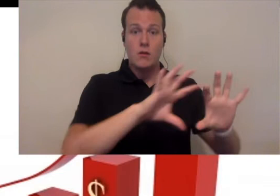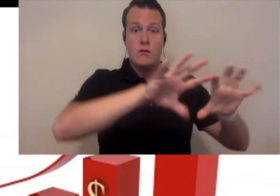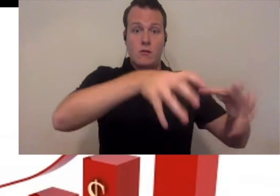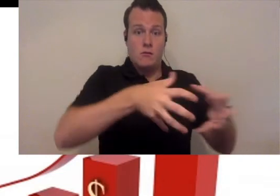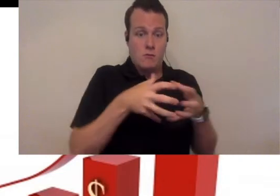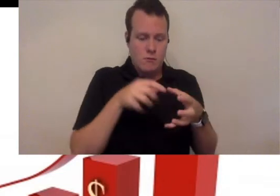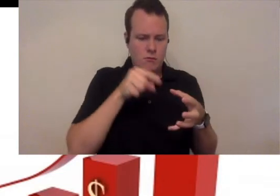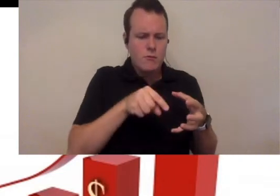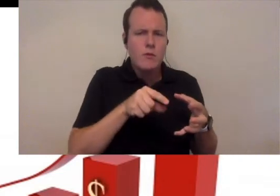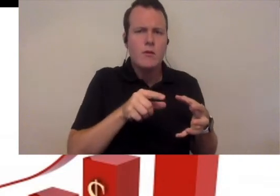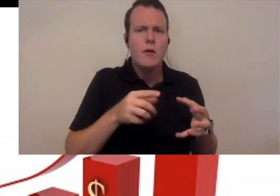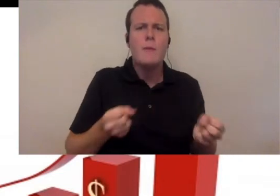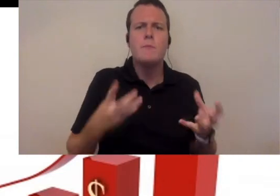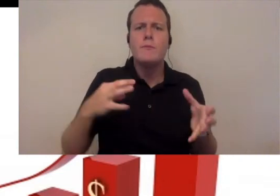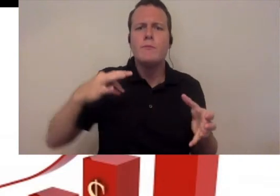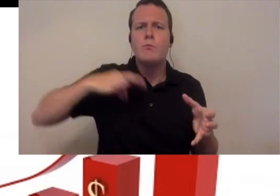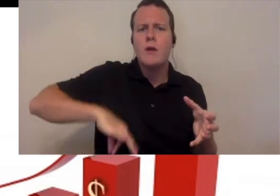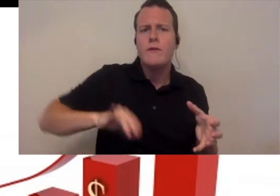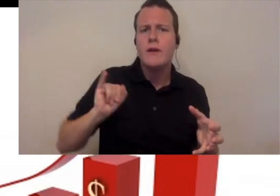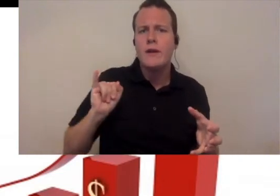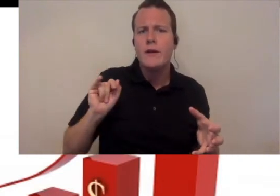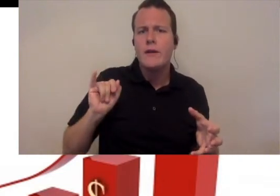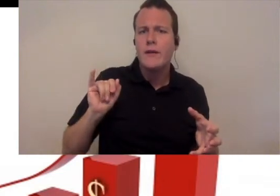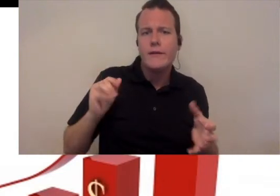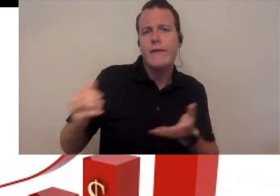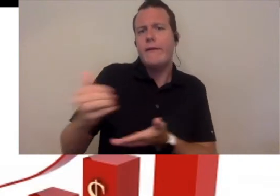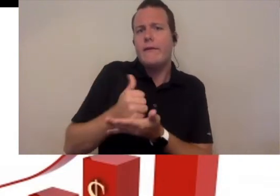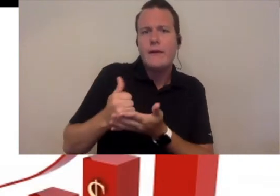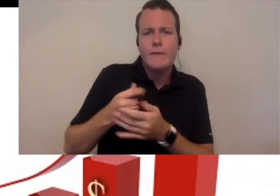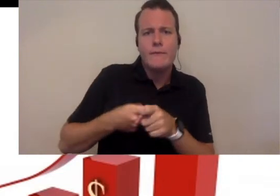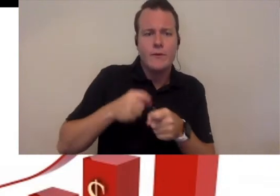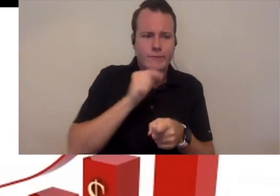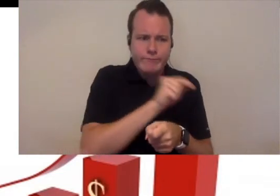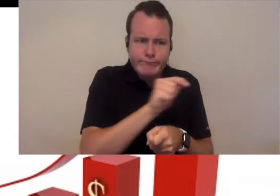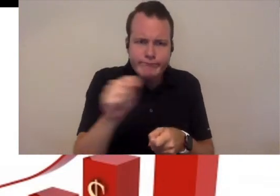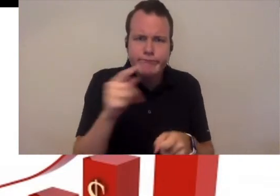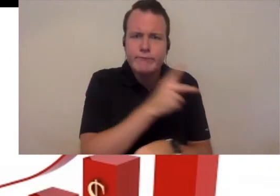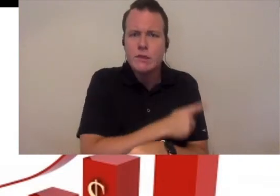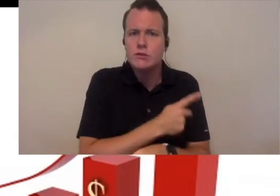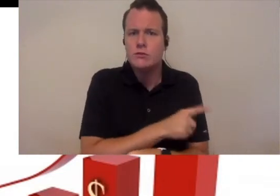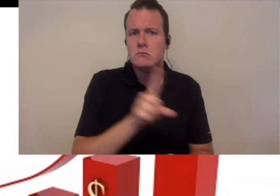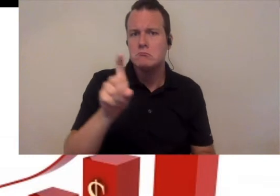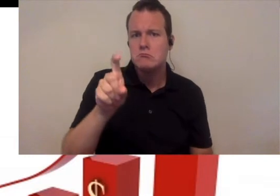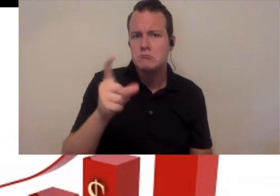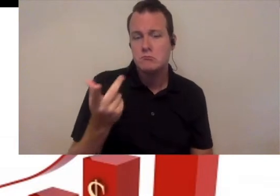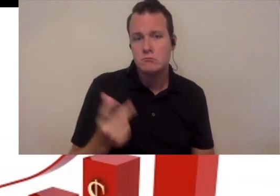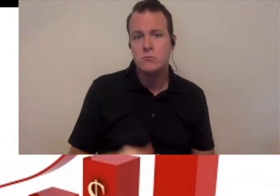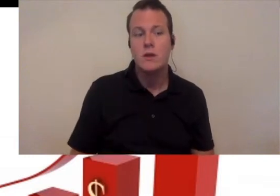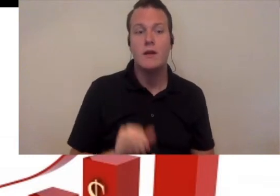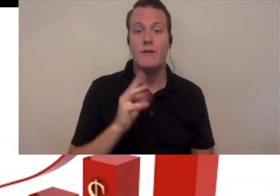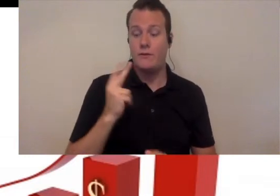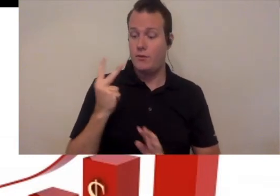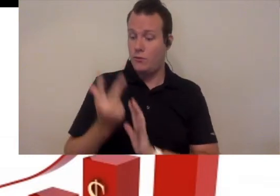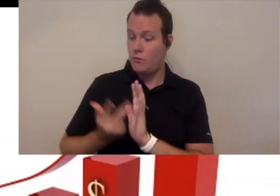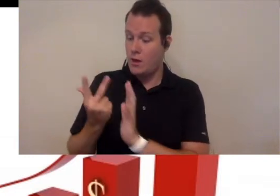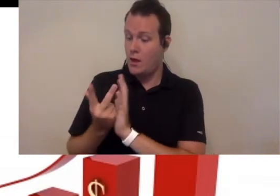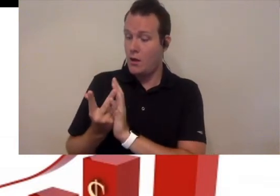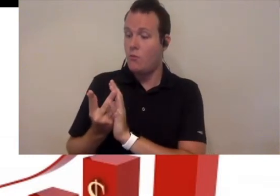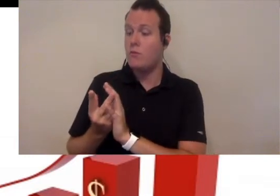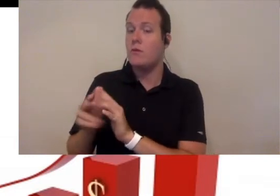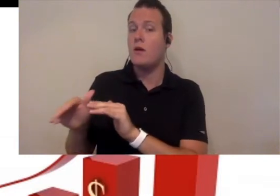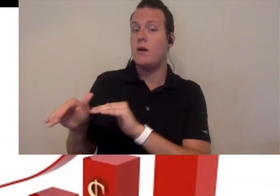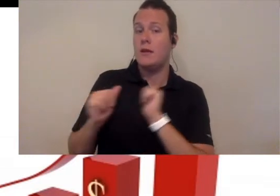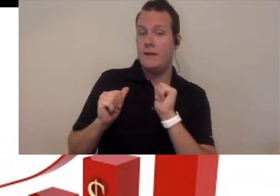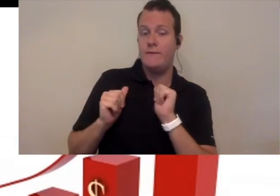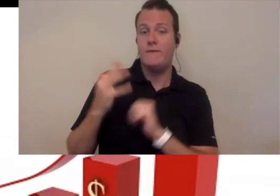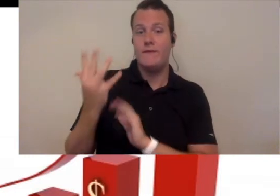then income do I capture from those patients coming in? So if my 3 hours out of the office